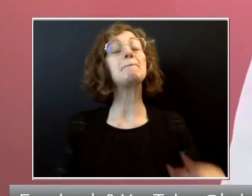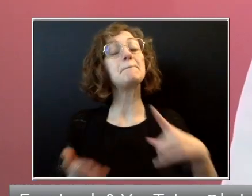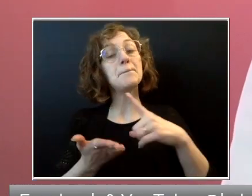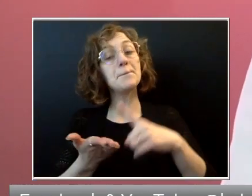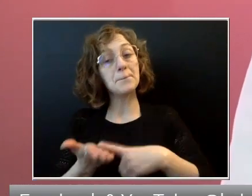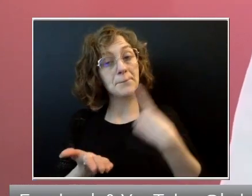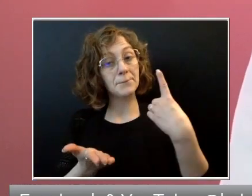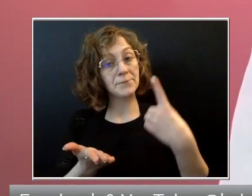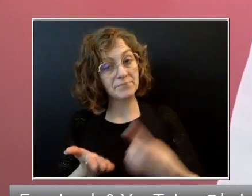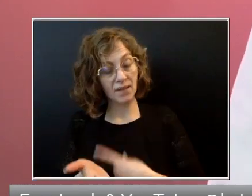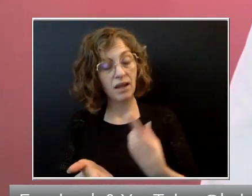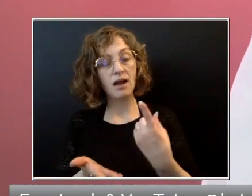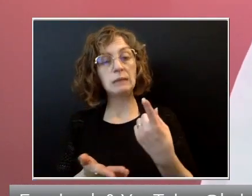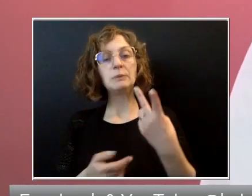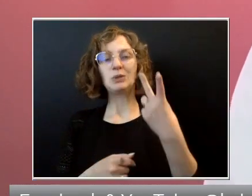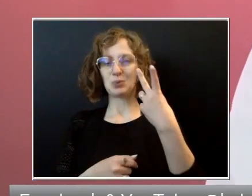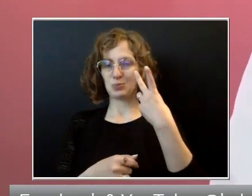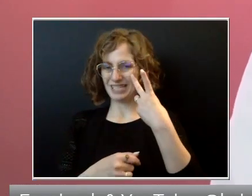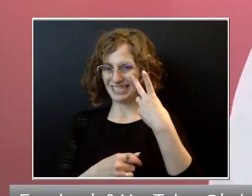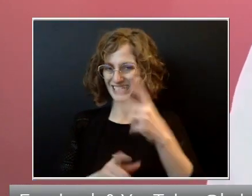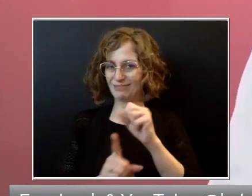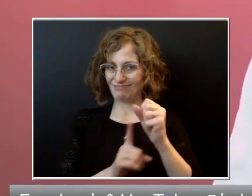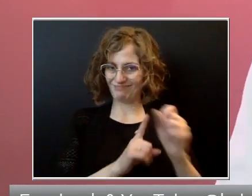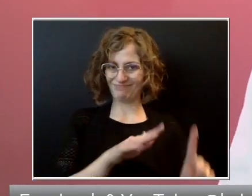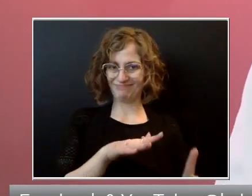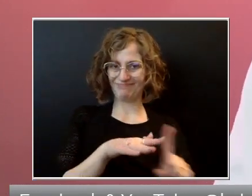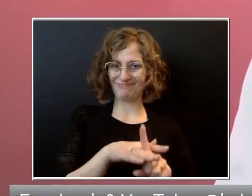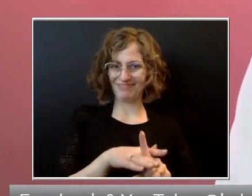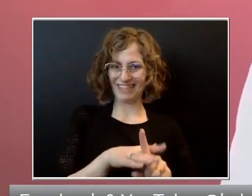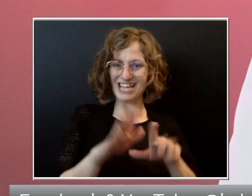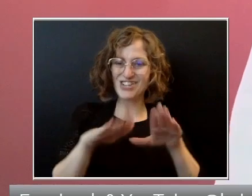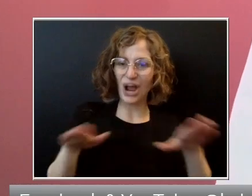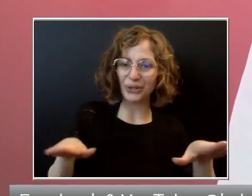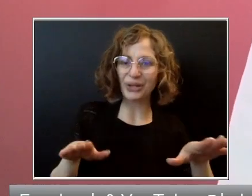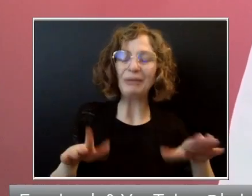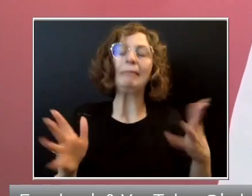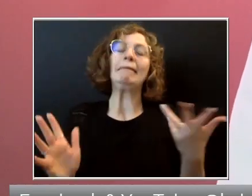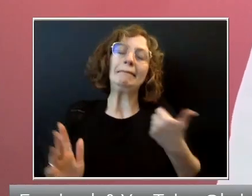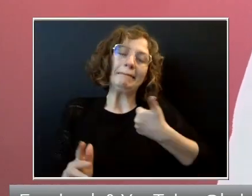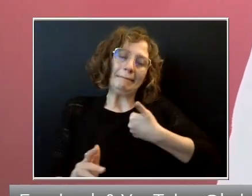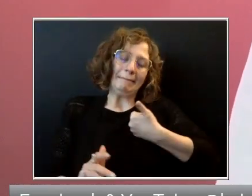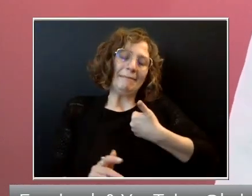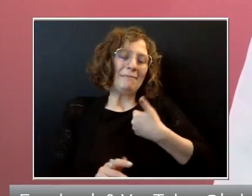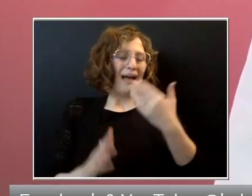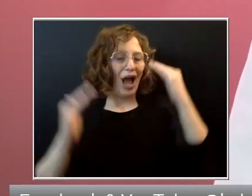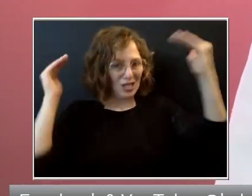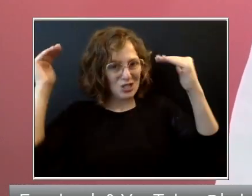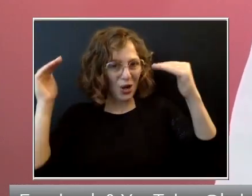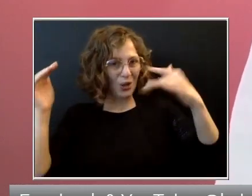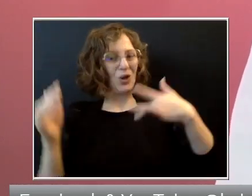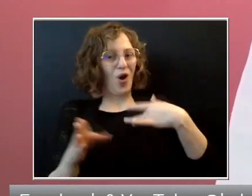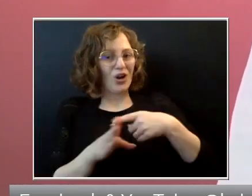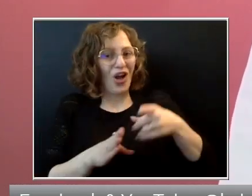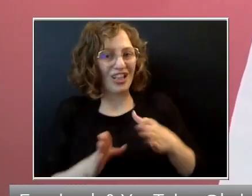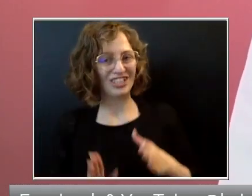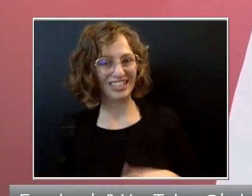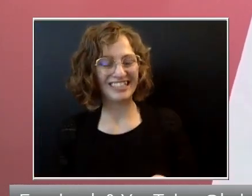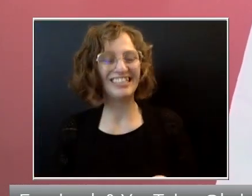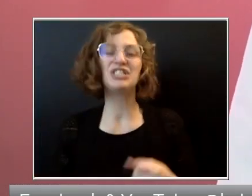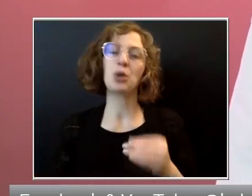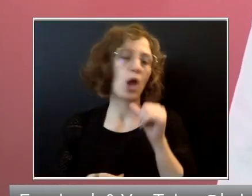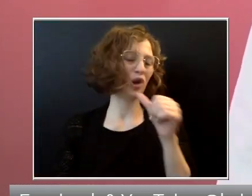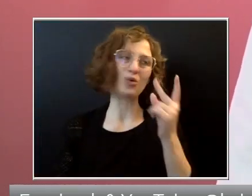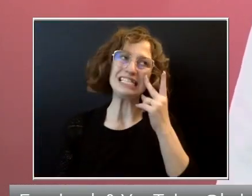childhood, but I'm an adult cardiologist, so I don't see those, although I hear about them rarely.